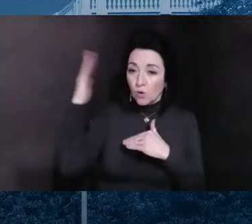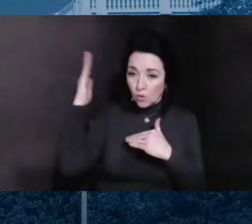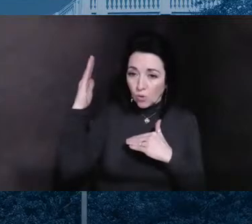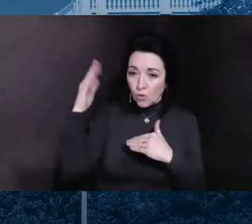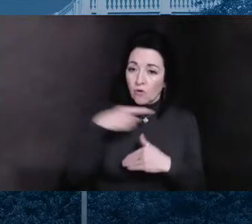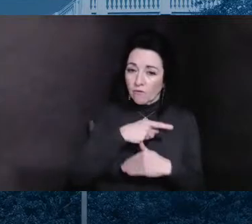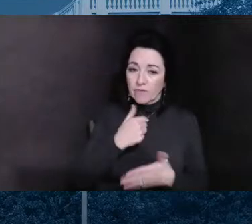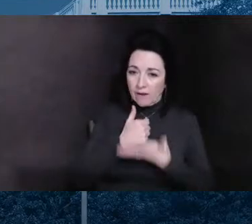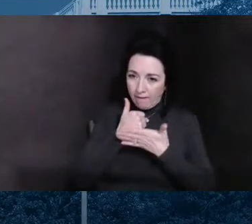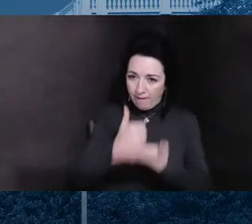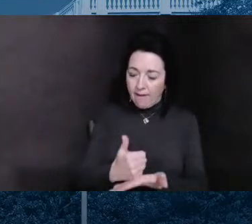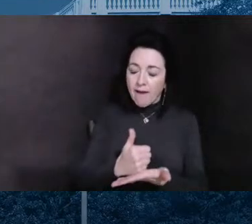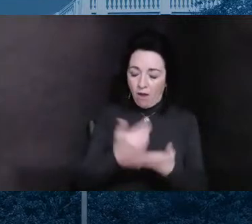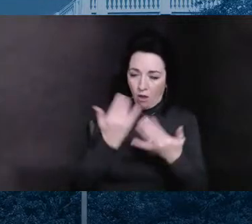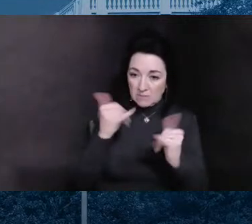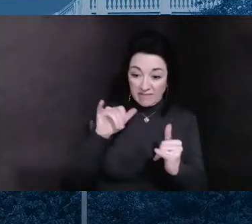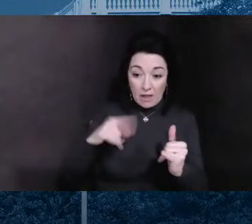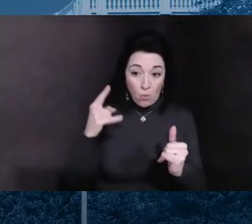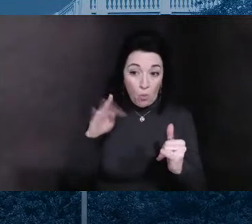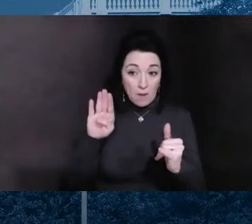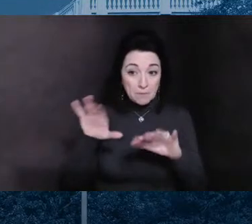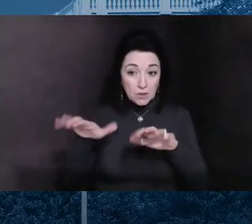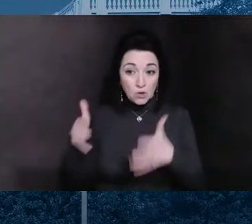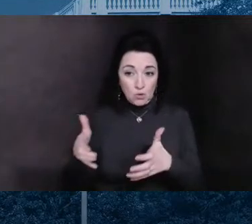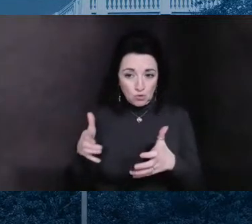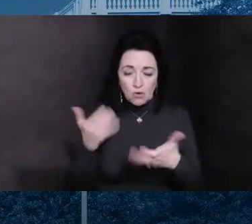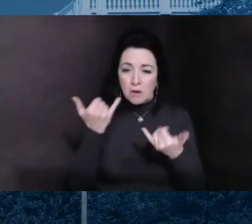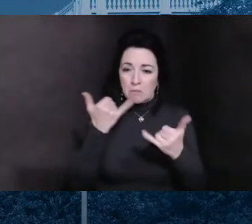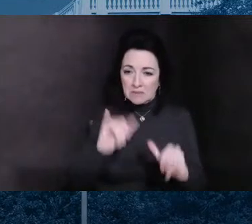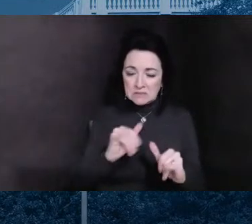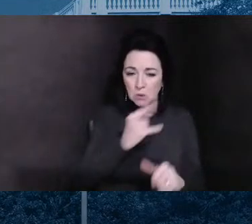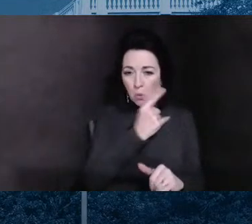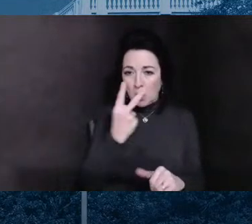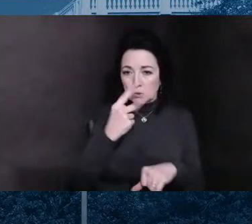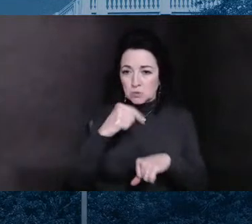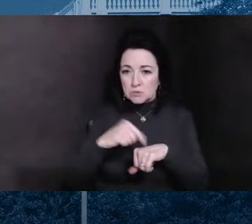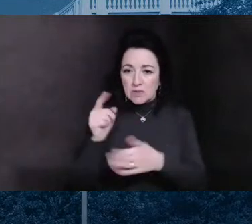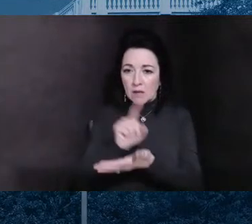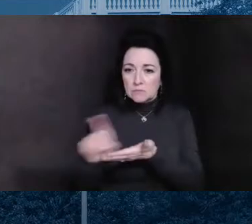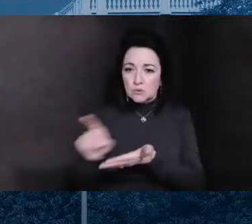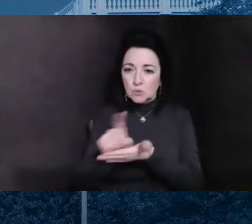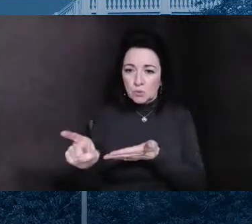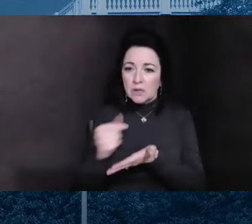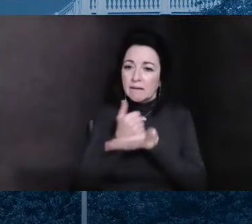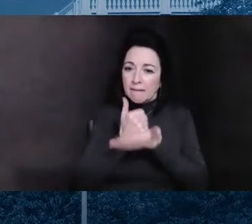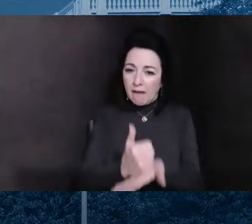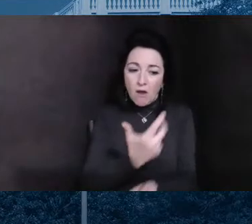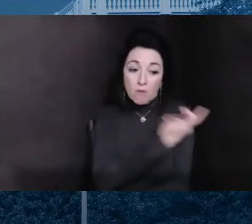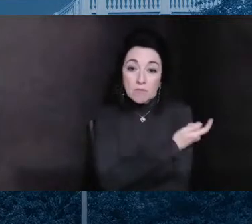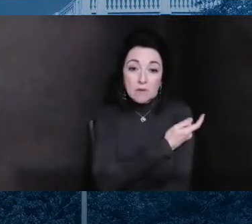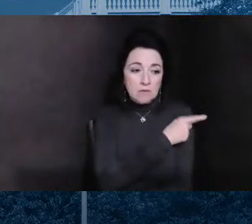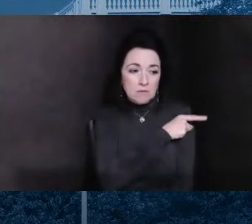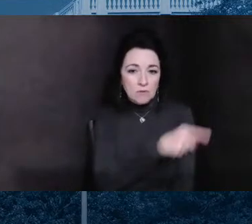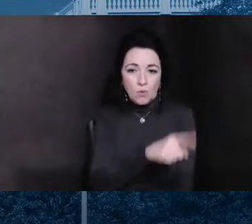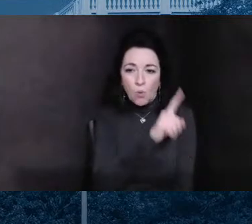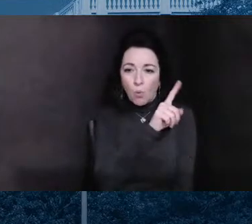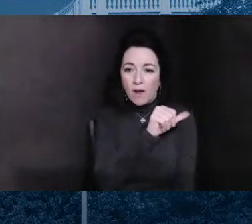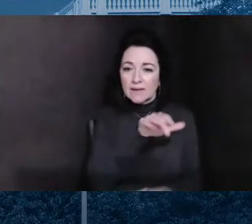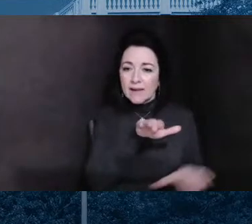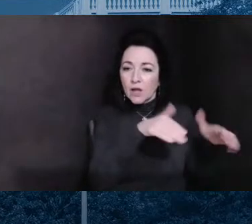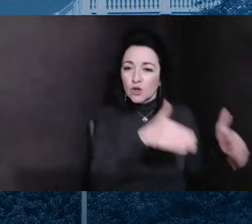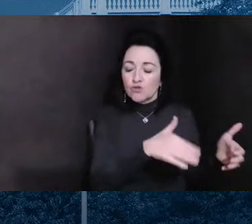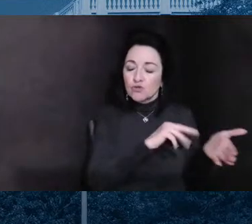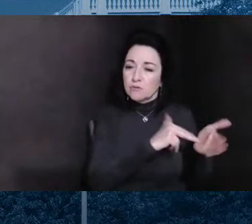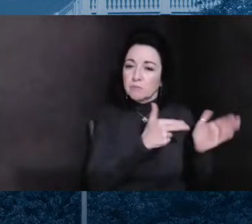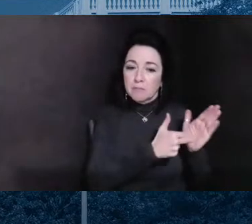1A second doses on 1 or 2 days a week, depending on the allocation. Vault has been set up